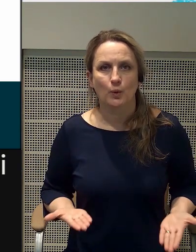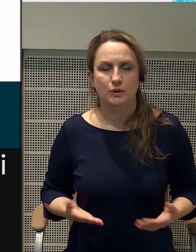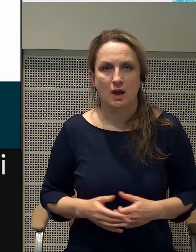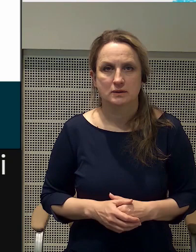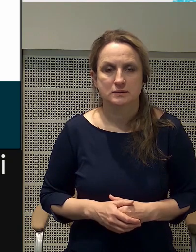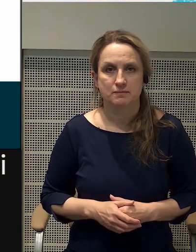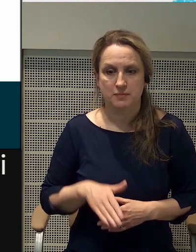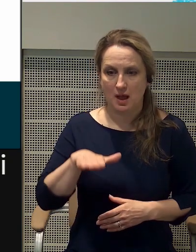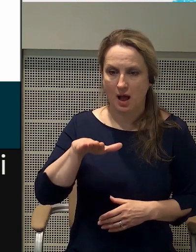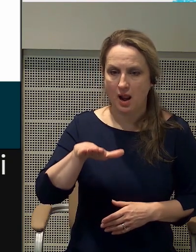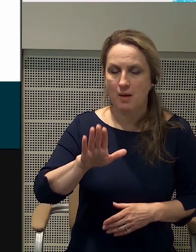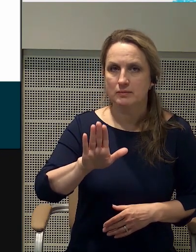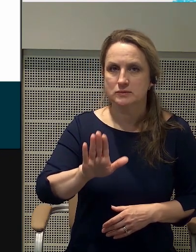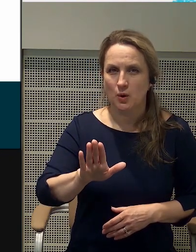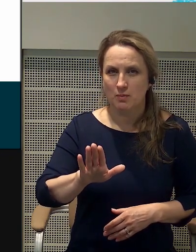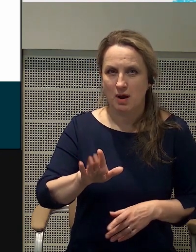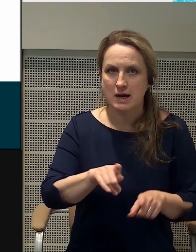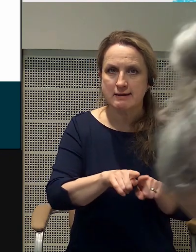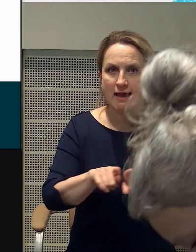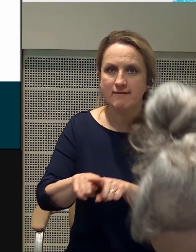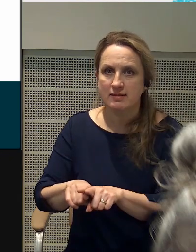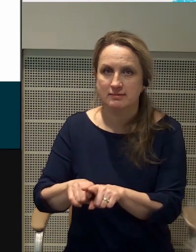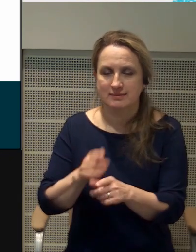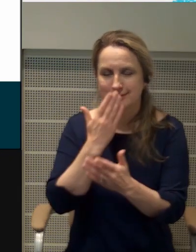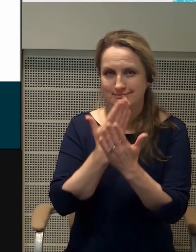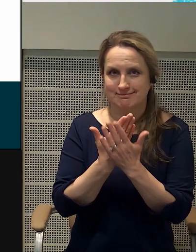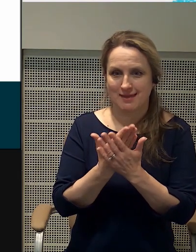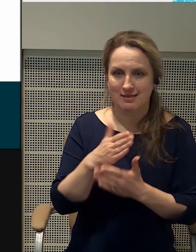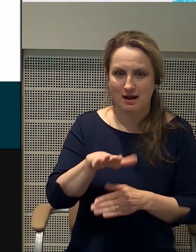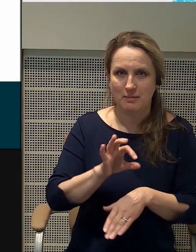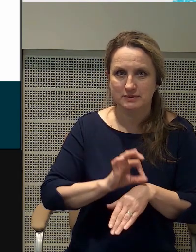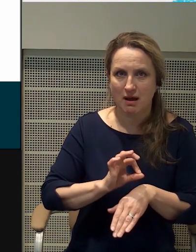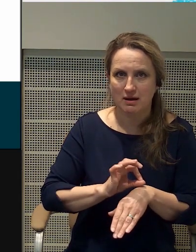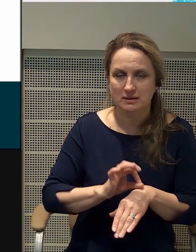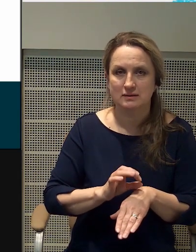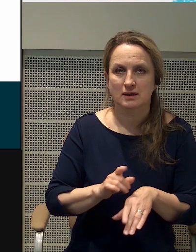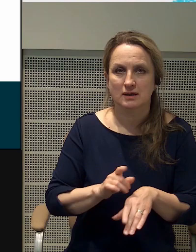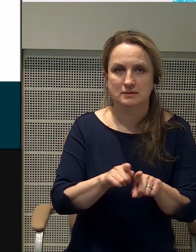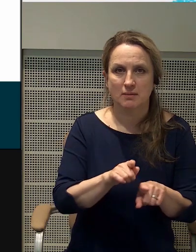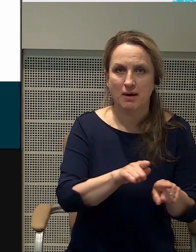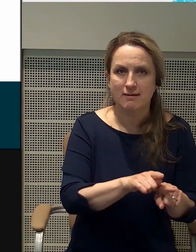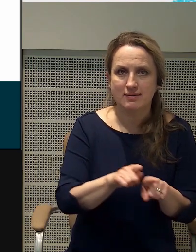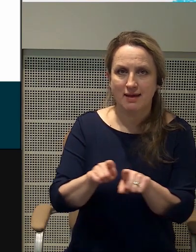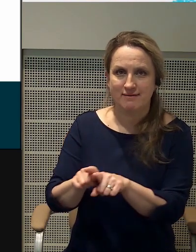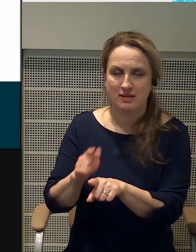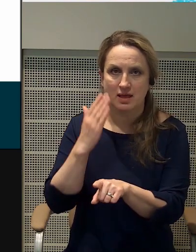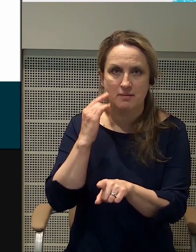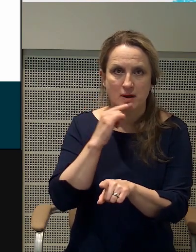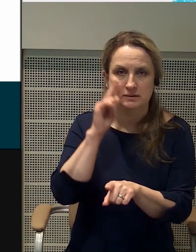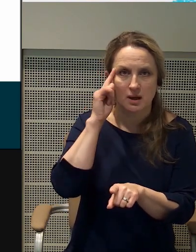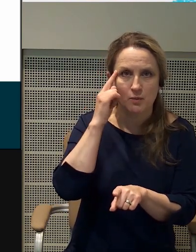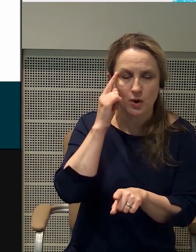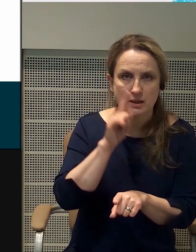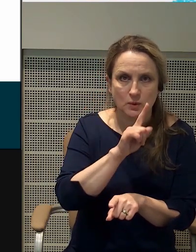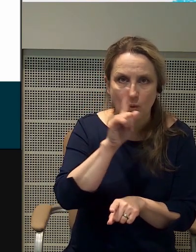chronic disease because your parents are worried, occupied, you're worried. It does impact your life. There's